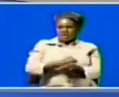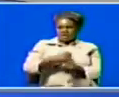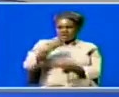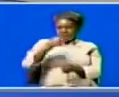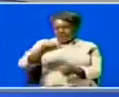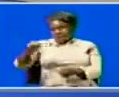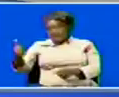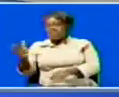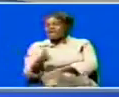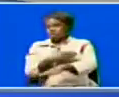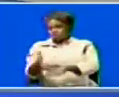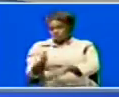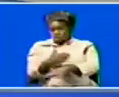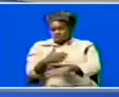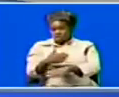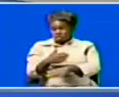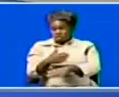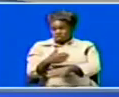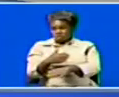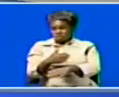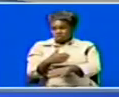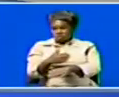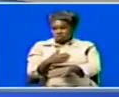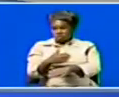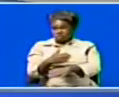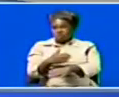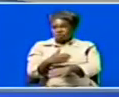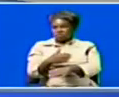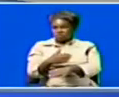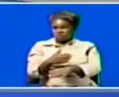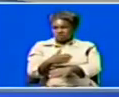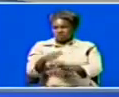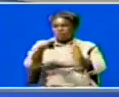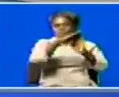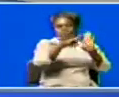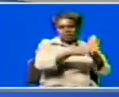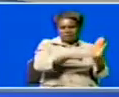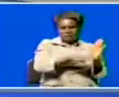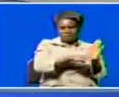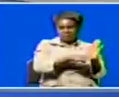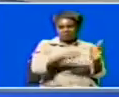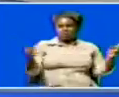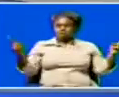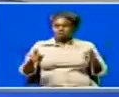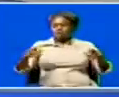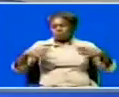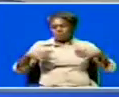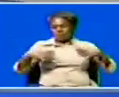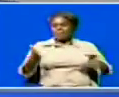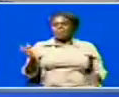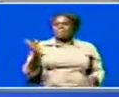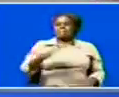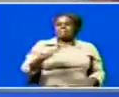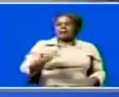perform another hit single. Okay. I've crammed it right in the program. So stay with us. We're going to take a very short break. We'll be right back.